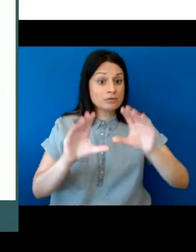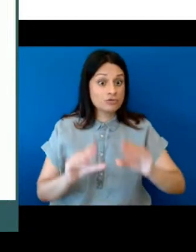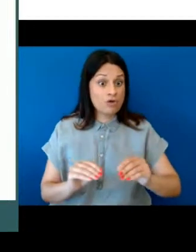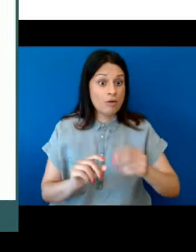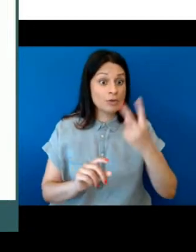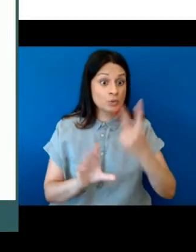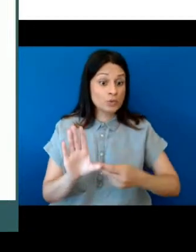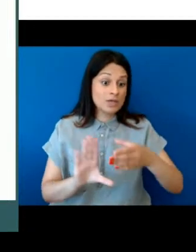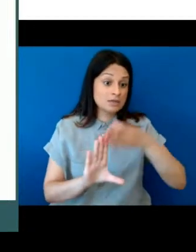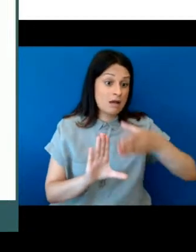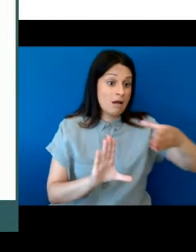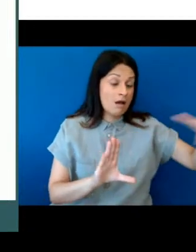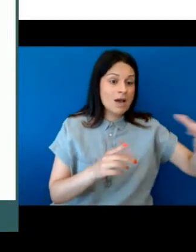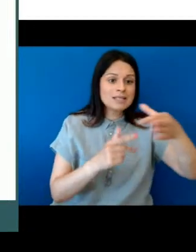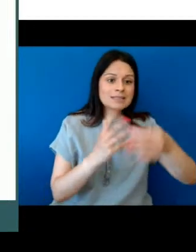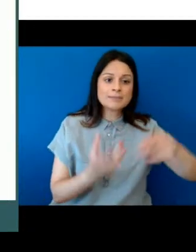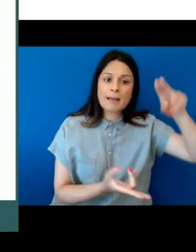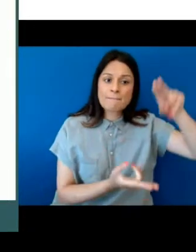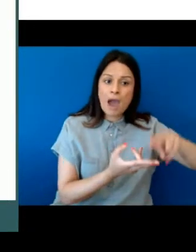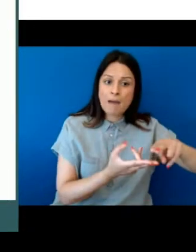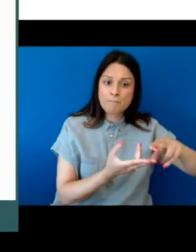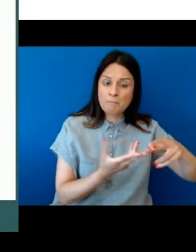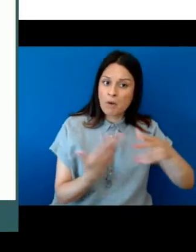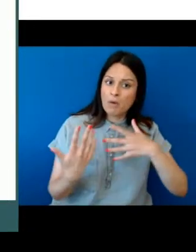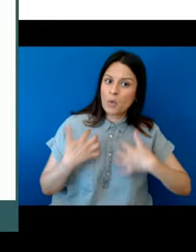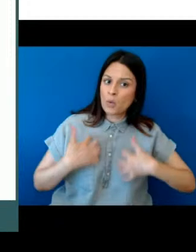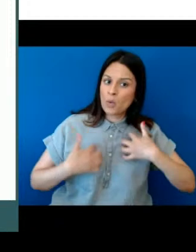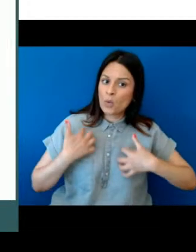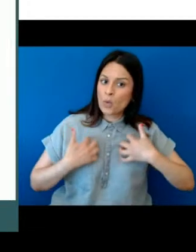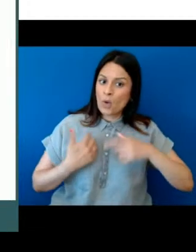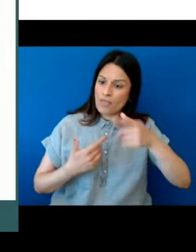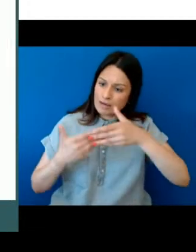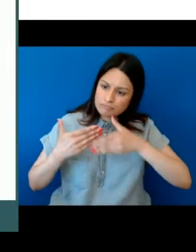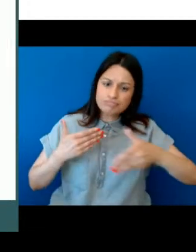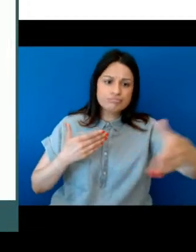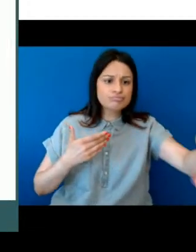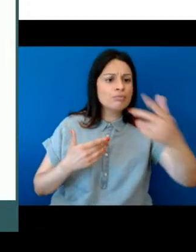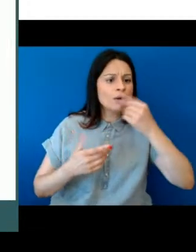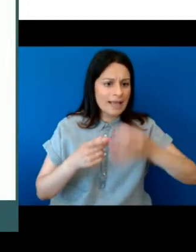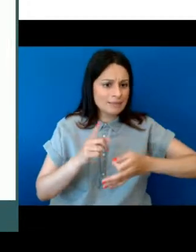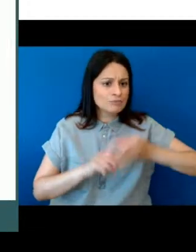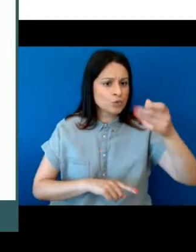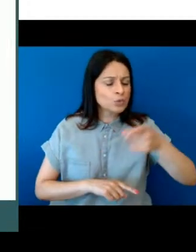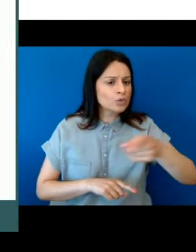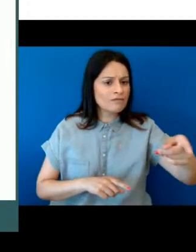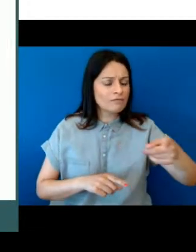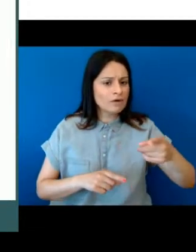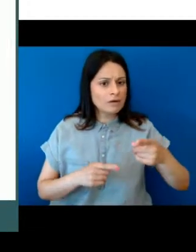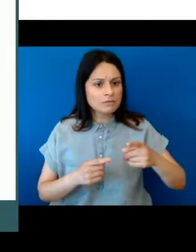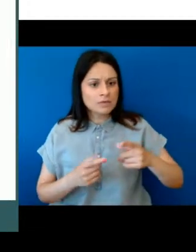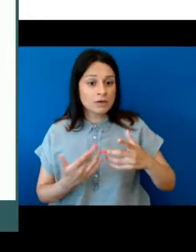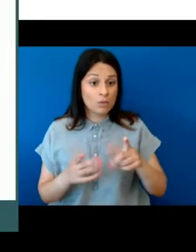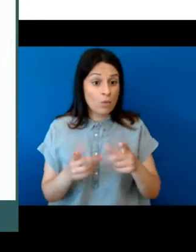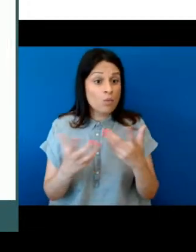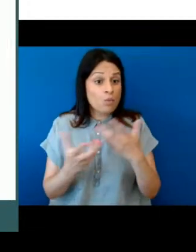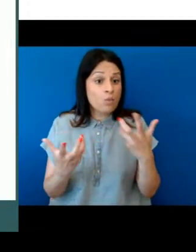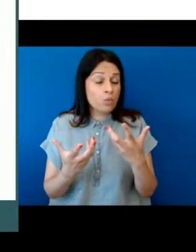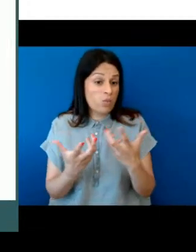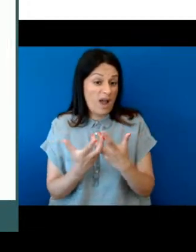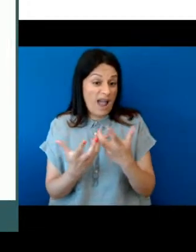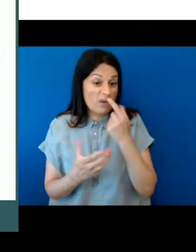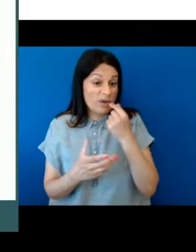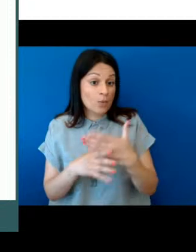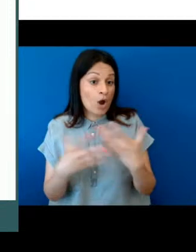the study continued. So this has long-term effect. It works in children between the age of 5 and